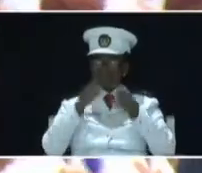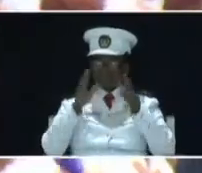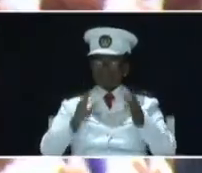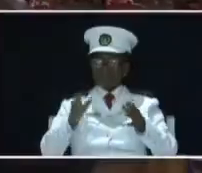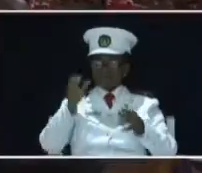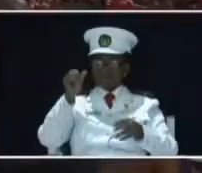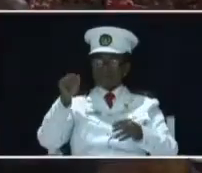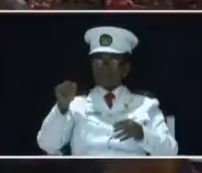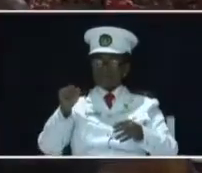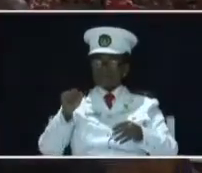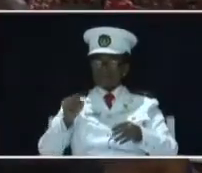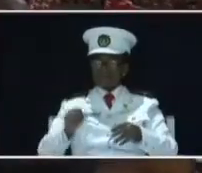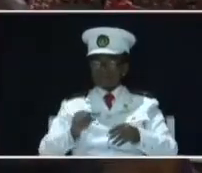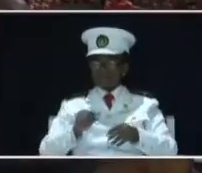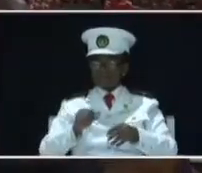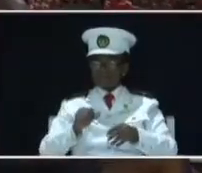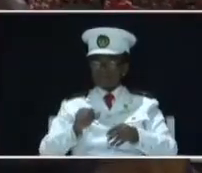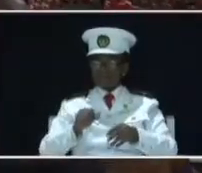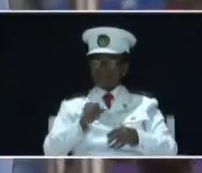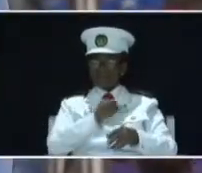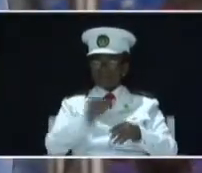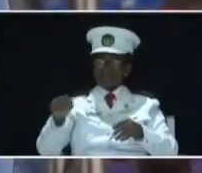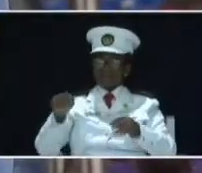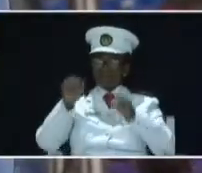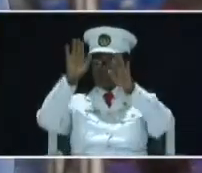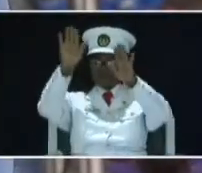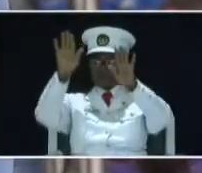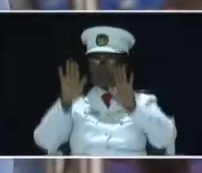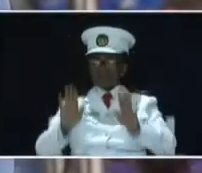I mean, a miracle had happened.